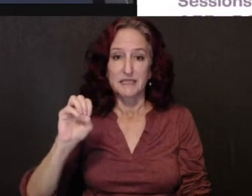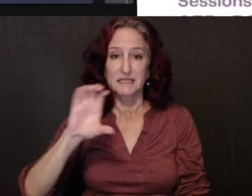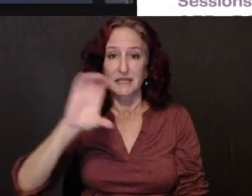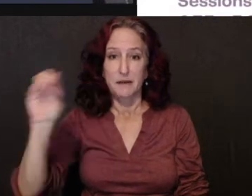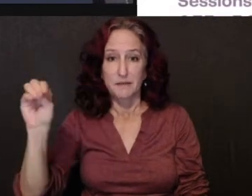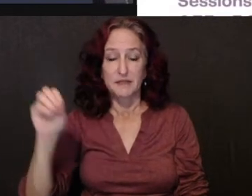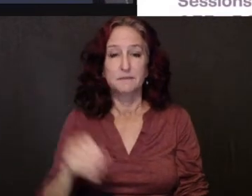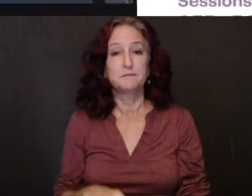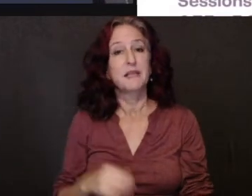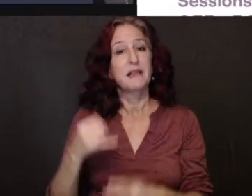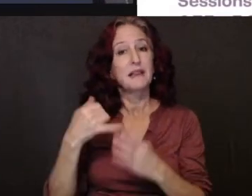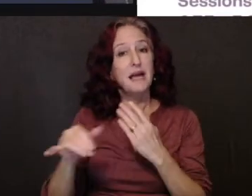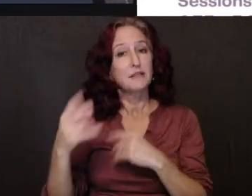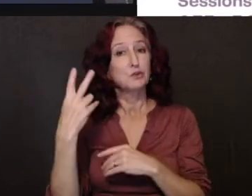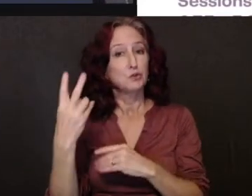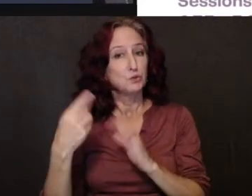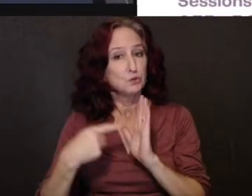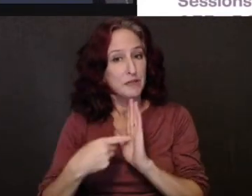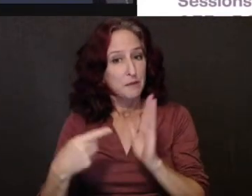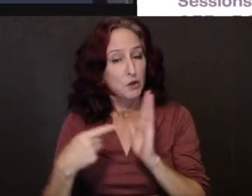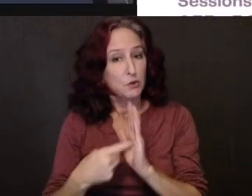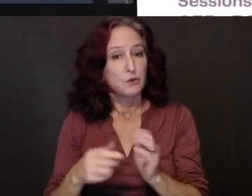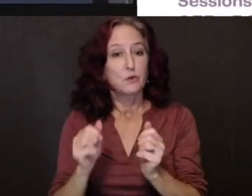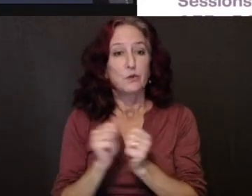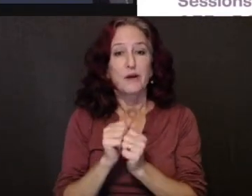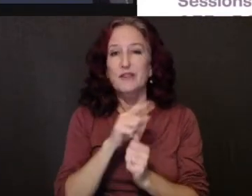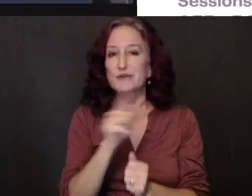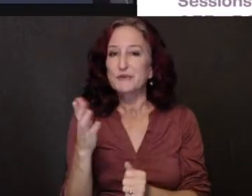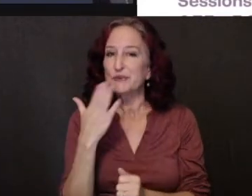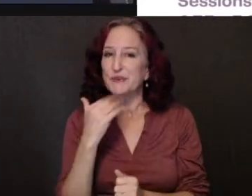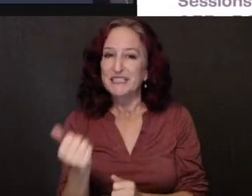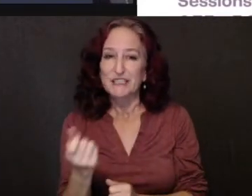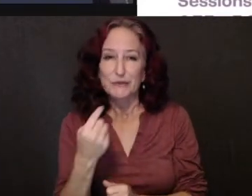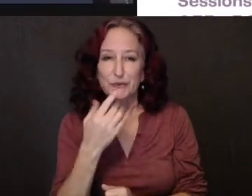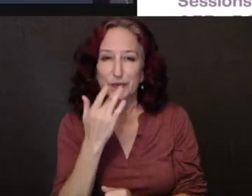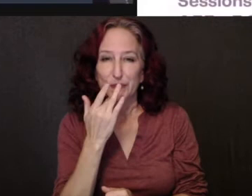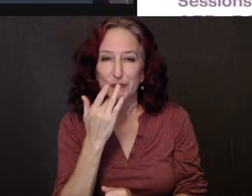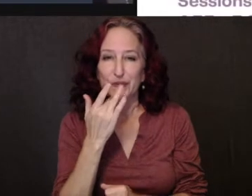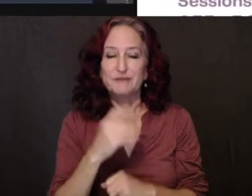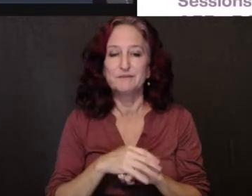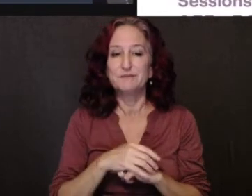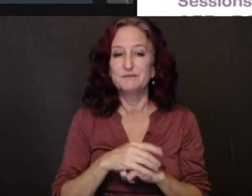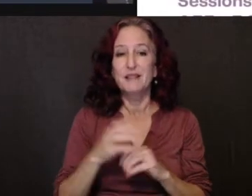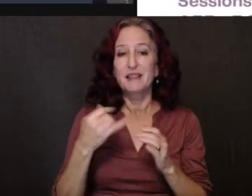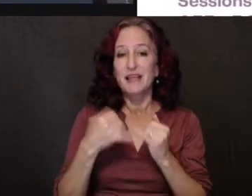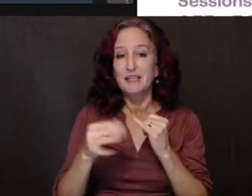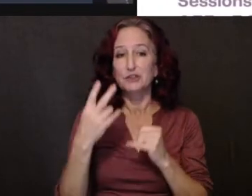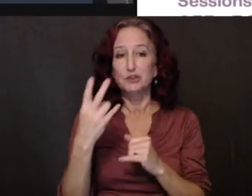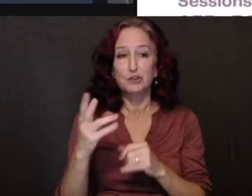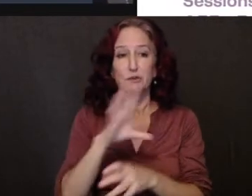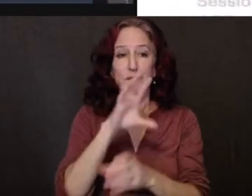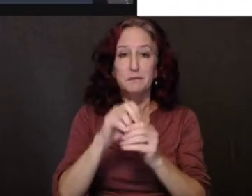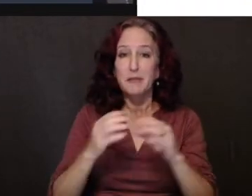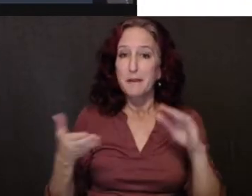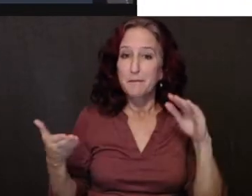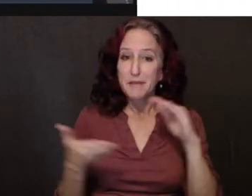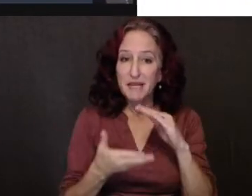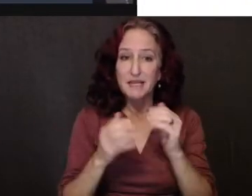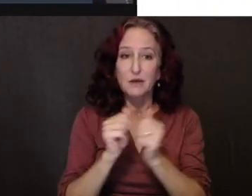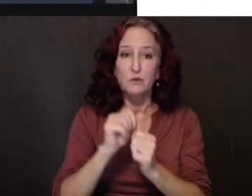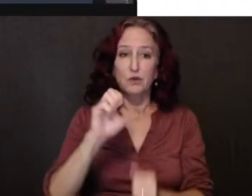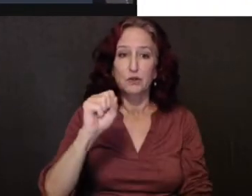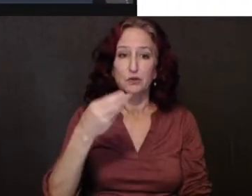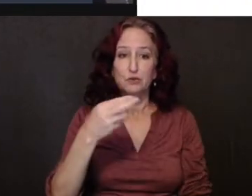prioritizes sustainable and equitable business practices. That company is called Brundo Spice Company. Now, our last